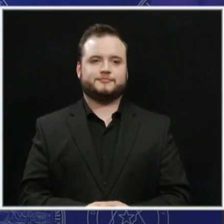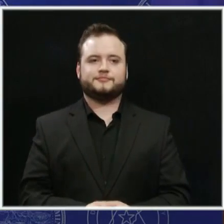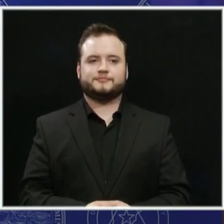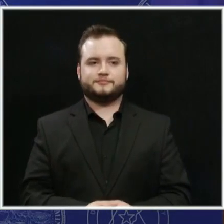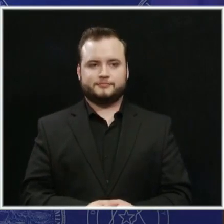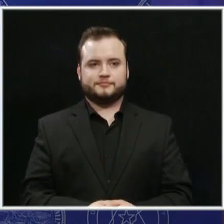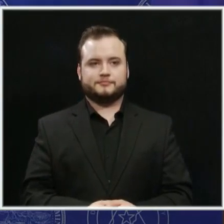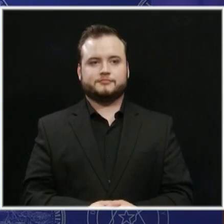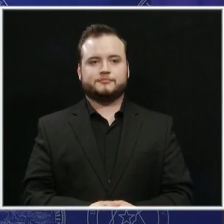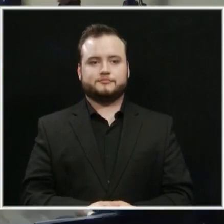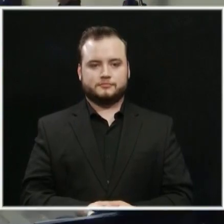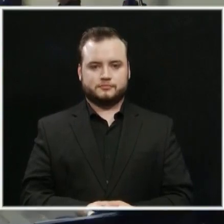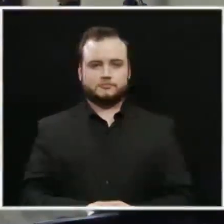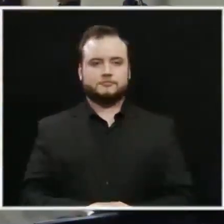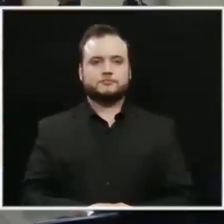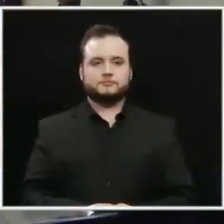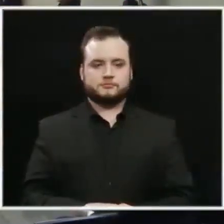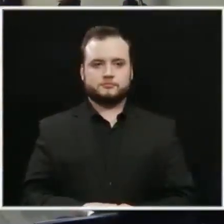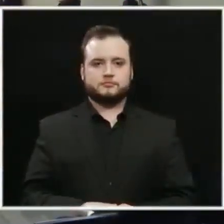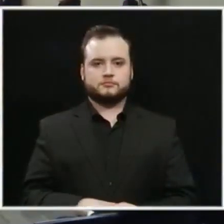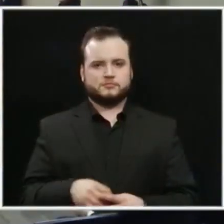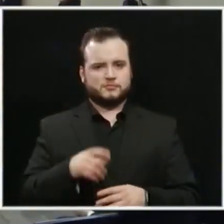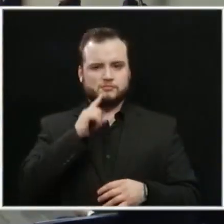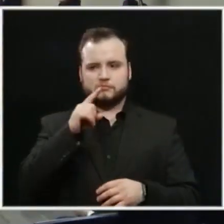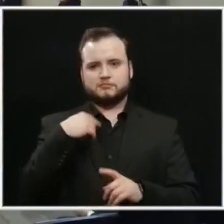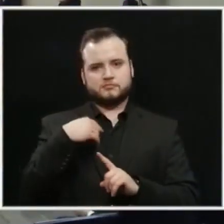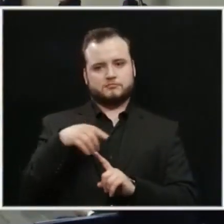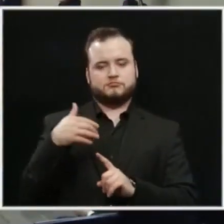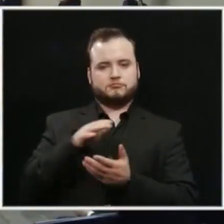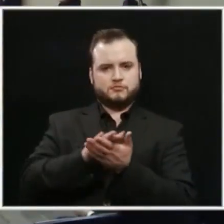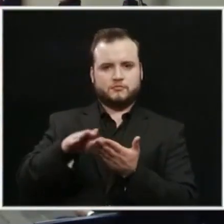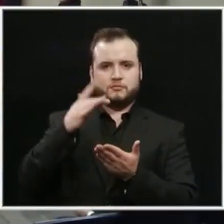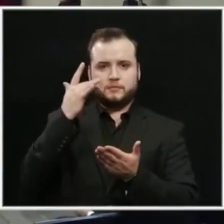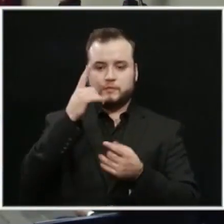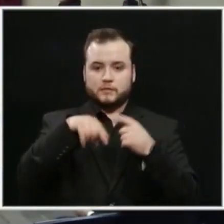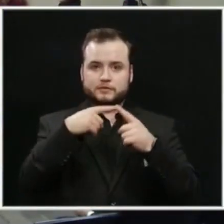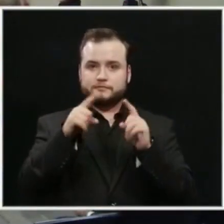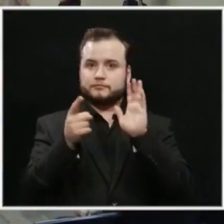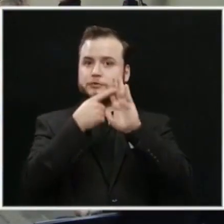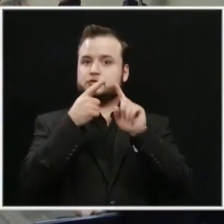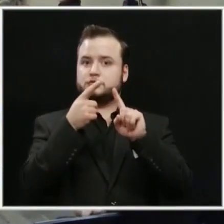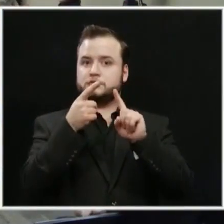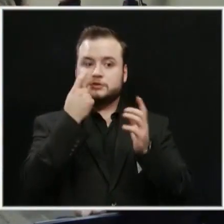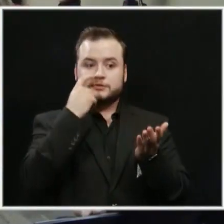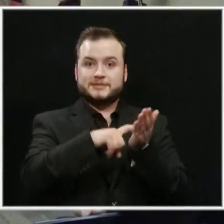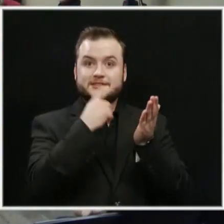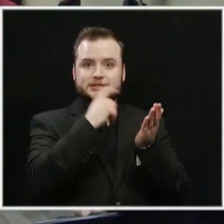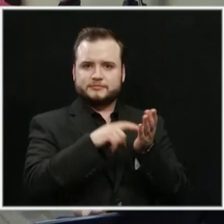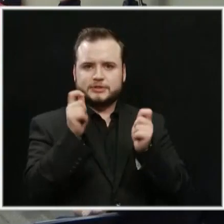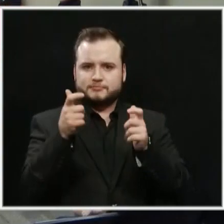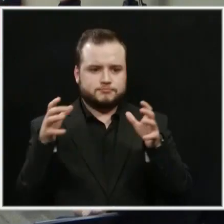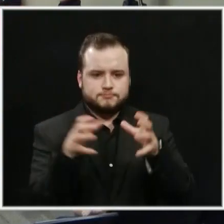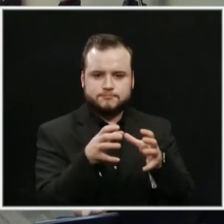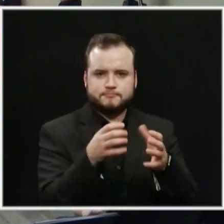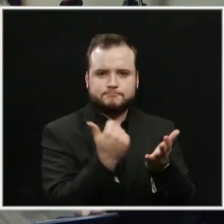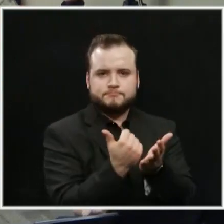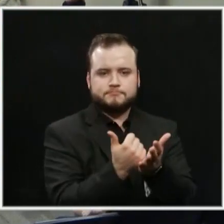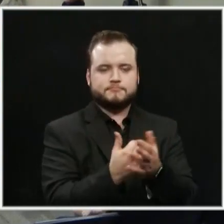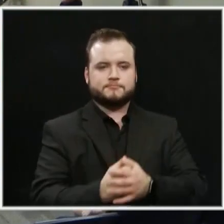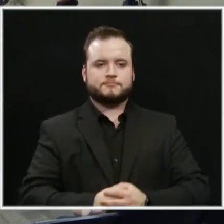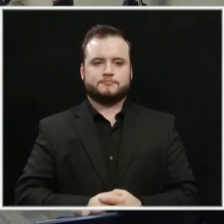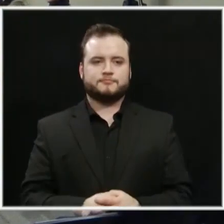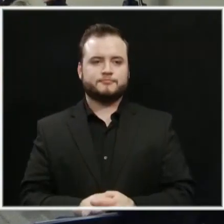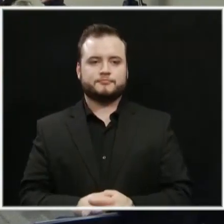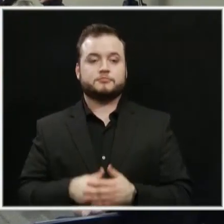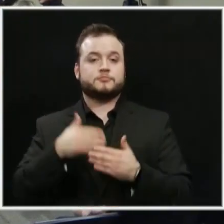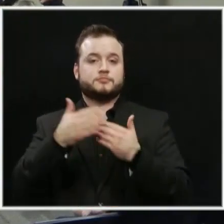these cases. Governor, I'm not sure who wants to take this. This is from NPR. We have 2 major institutions, the U